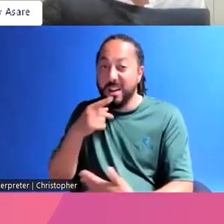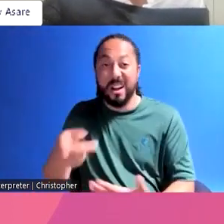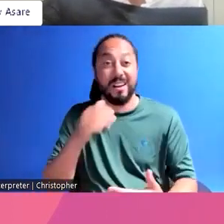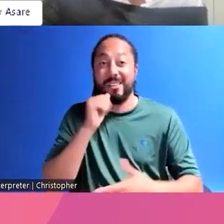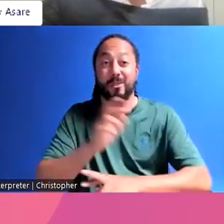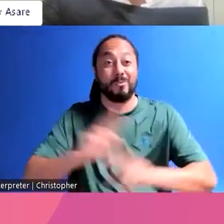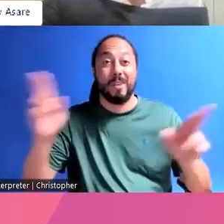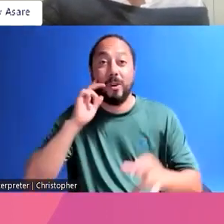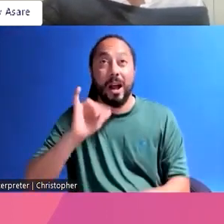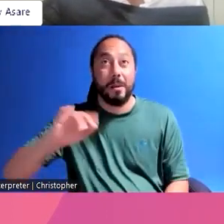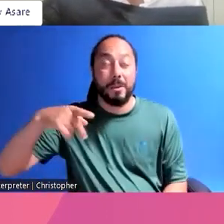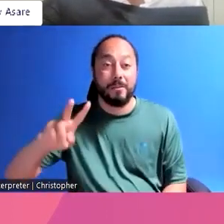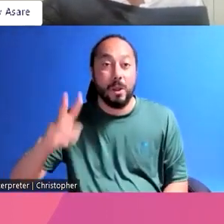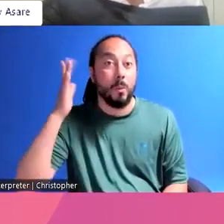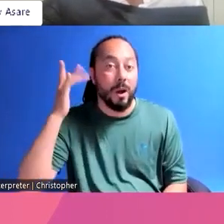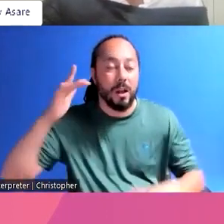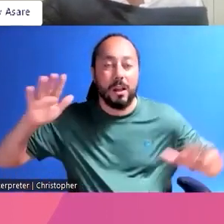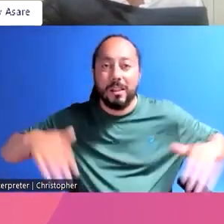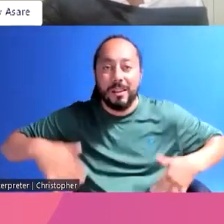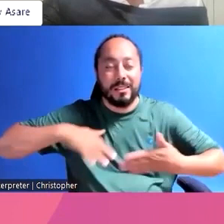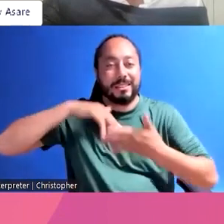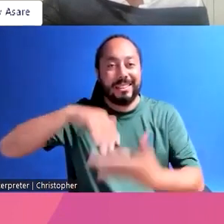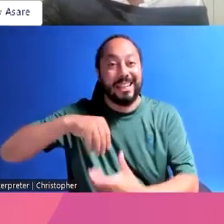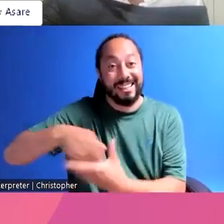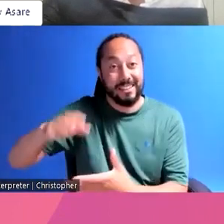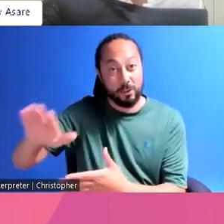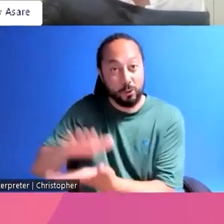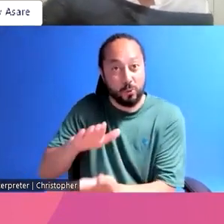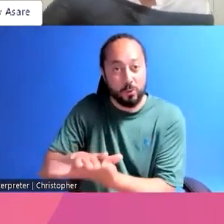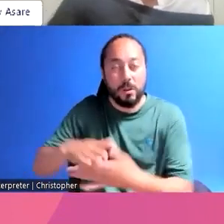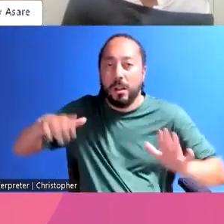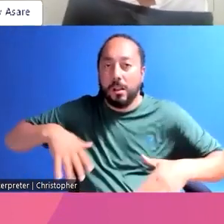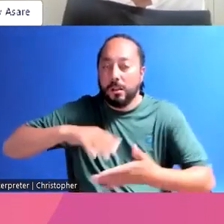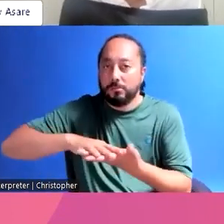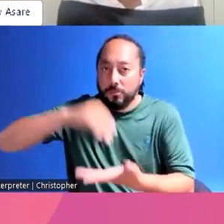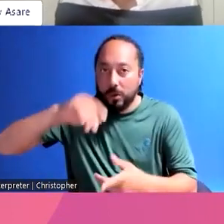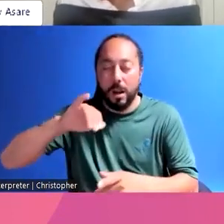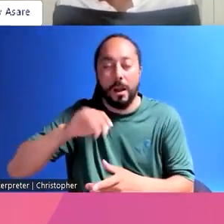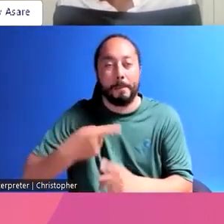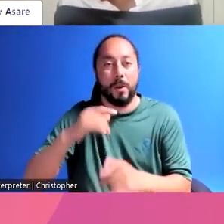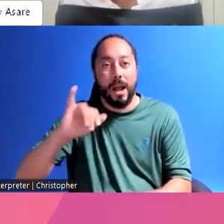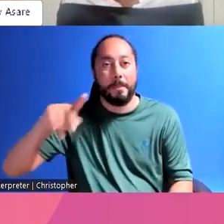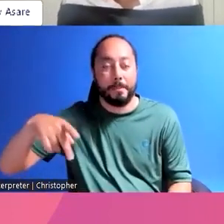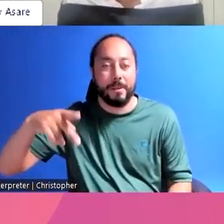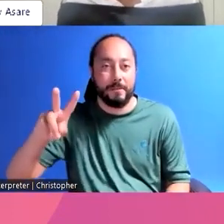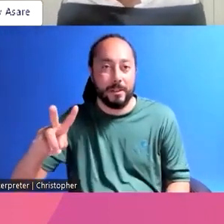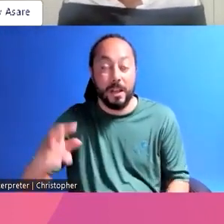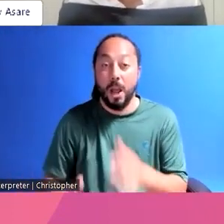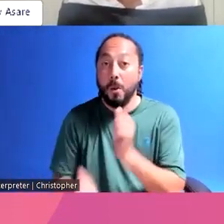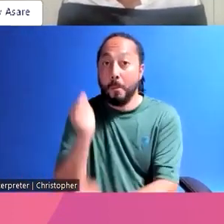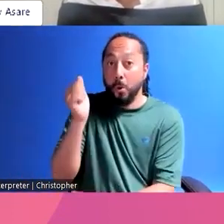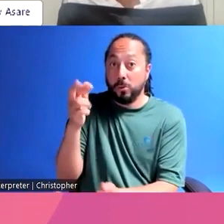necessarily having formal education during their studies on the subject. And when asked, the majority of rehab professionals, they wanted